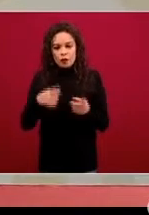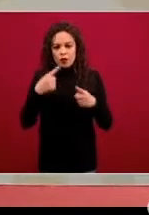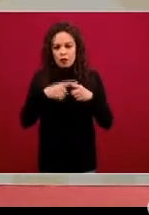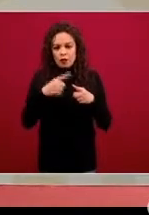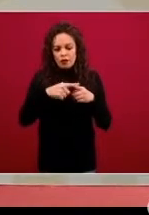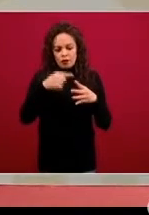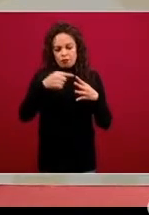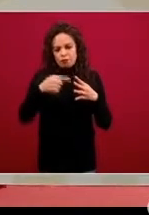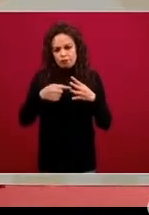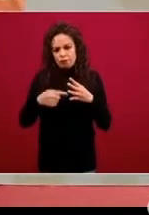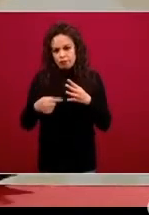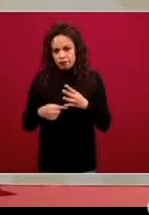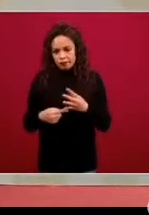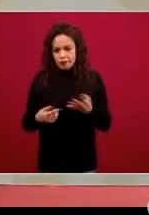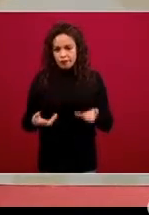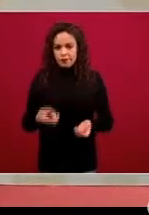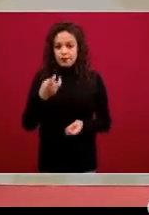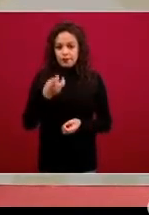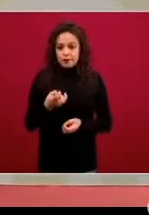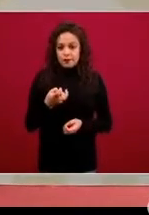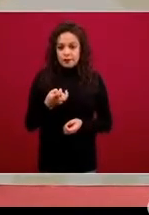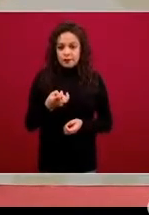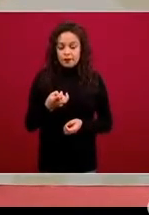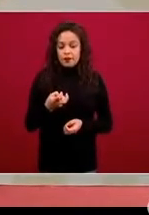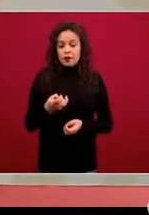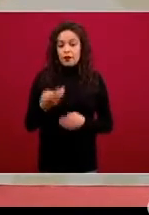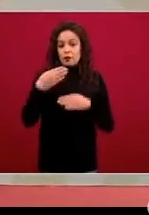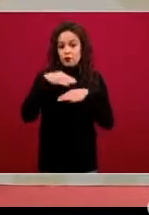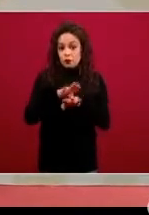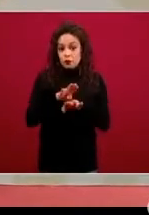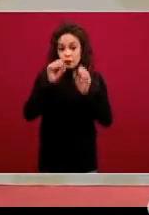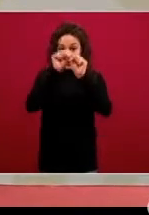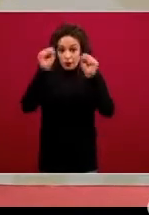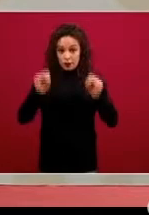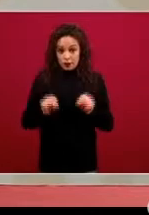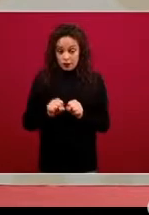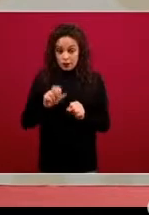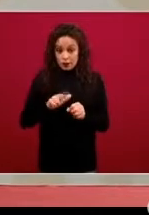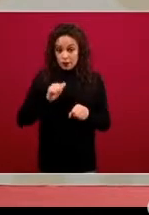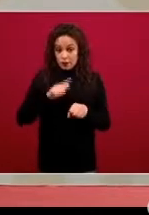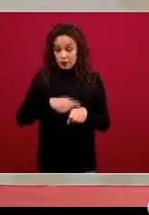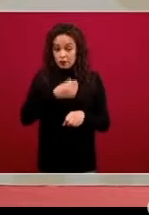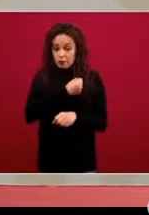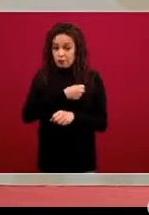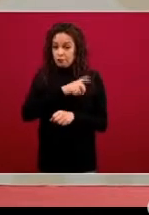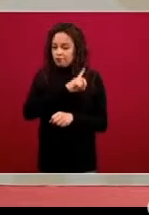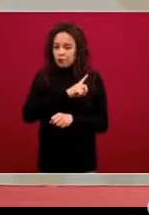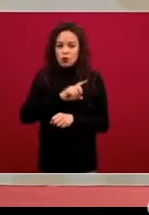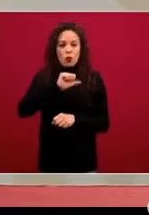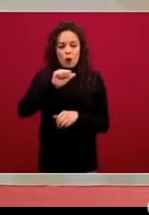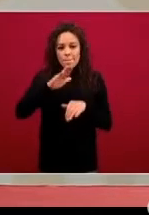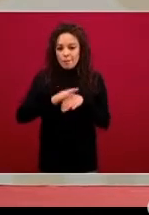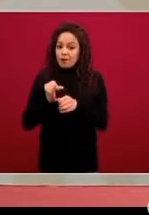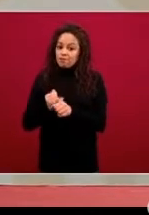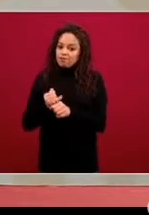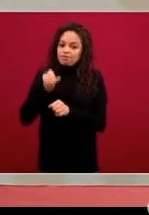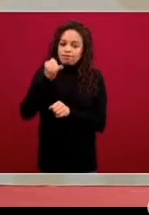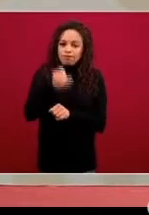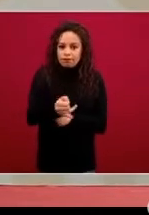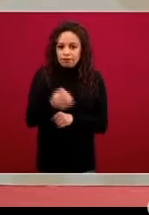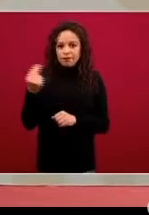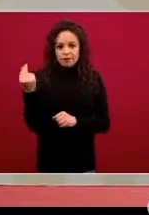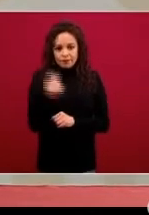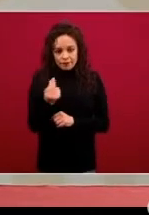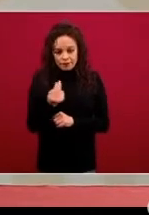to be supporting our national health system beyond how it usually gets support. And we're also going to be having